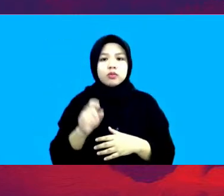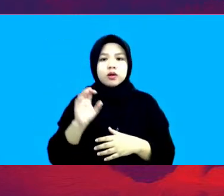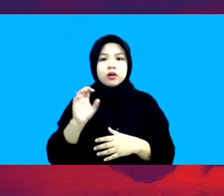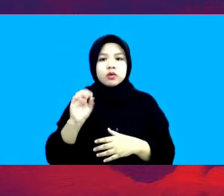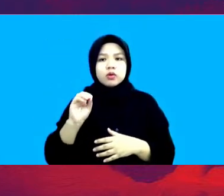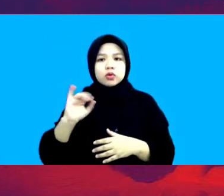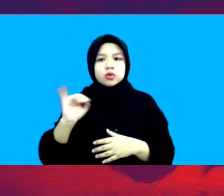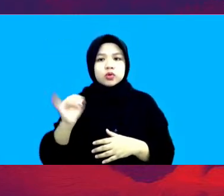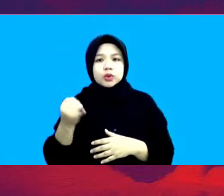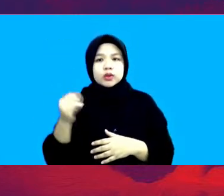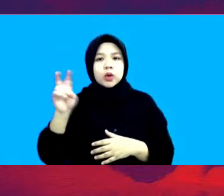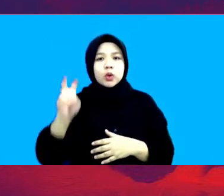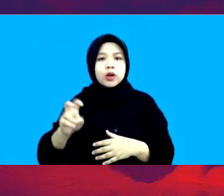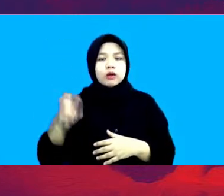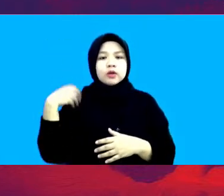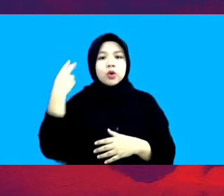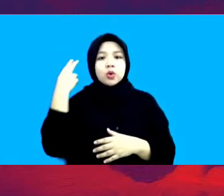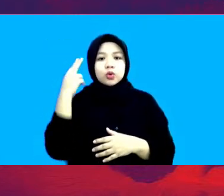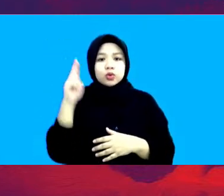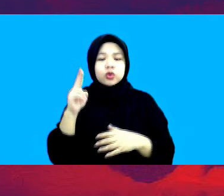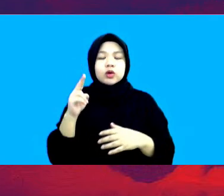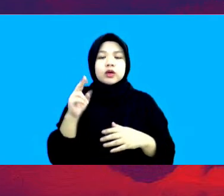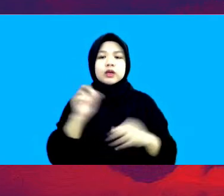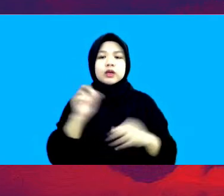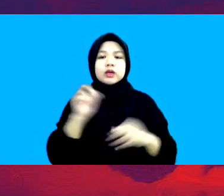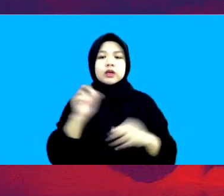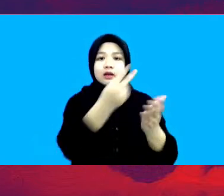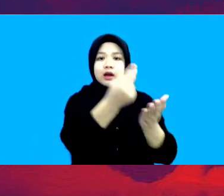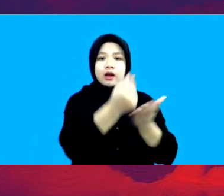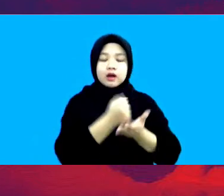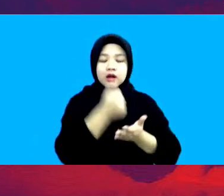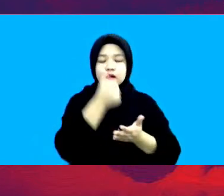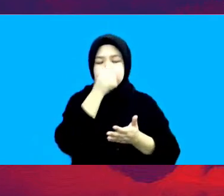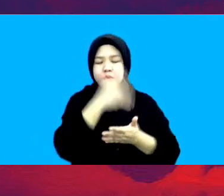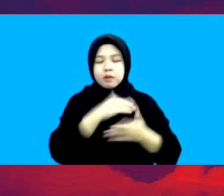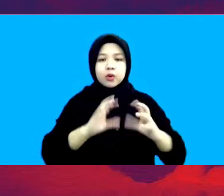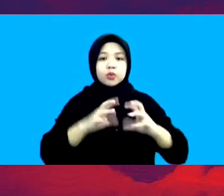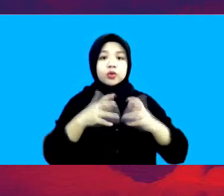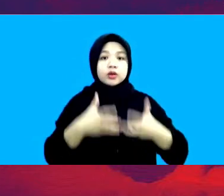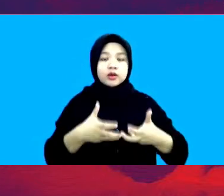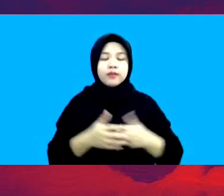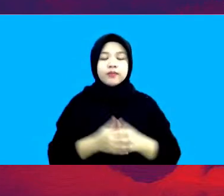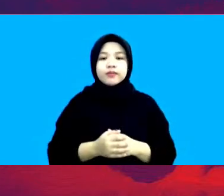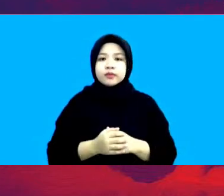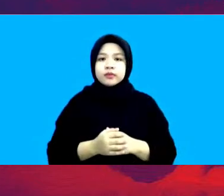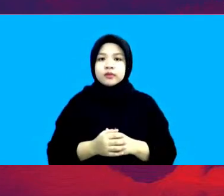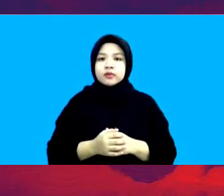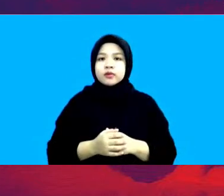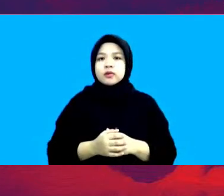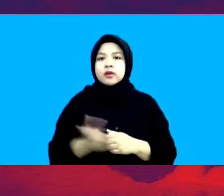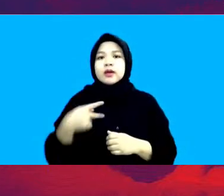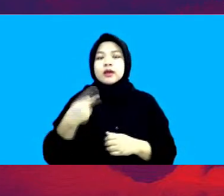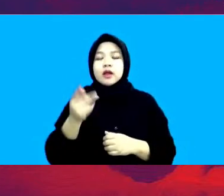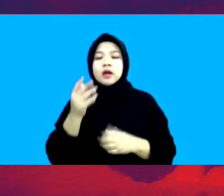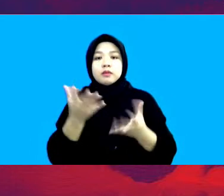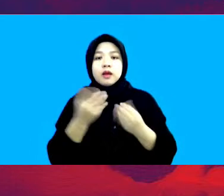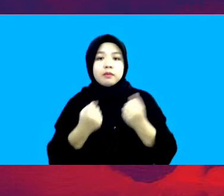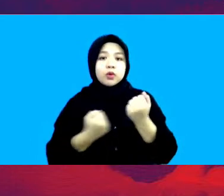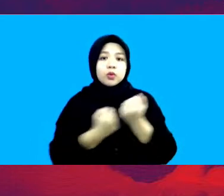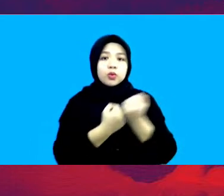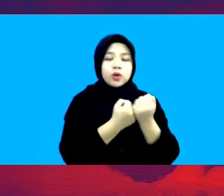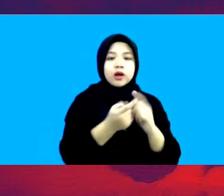this FIF at the World Bank, and this will continue to grow support for WHO program